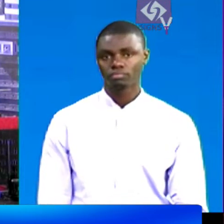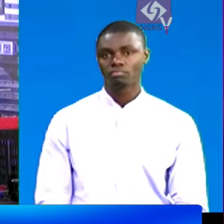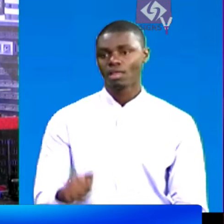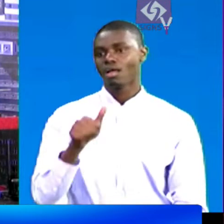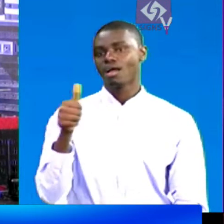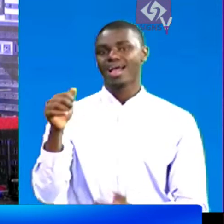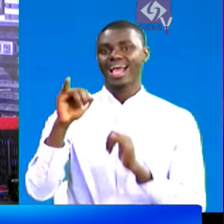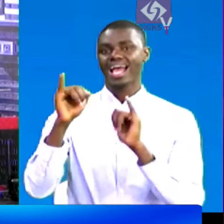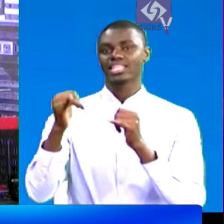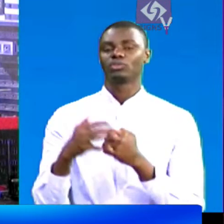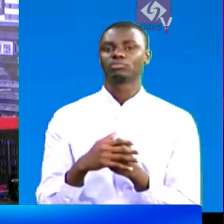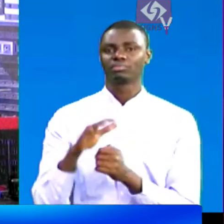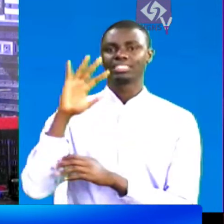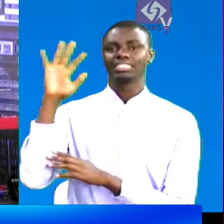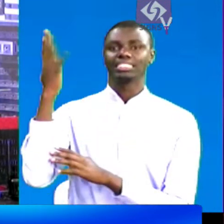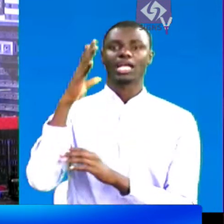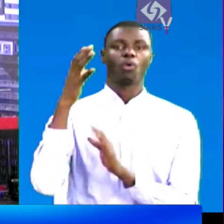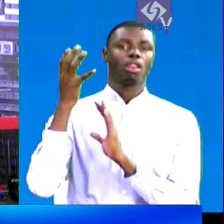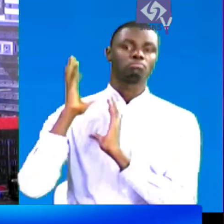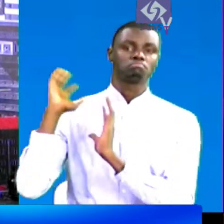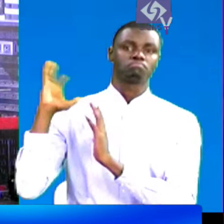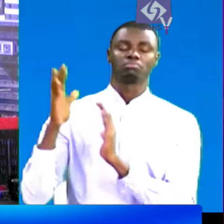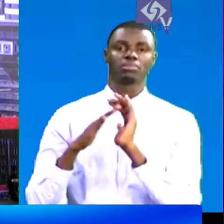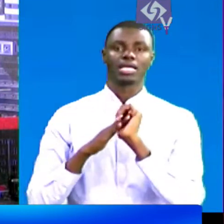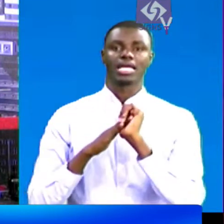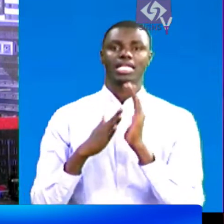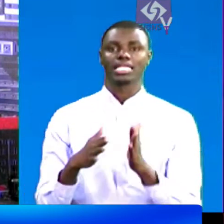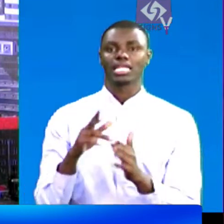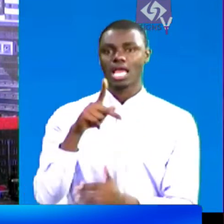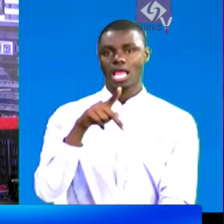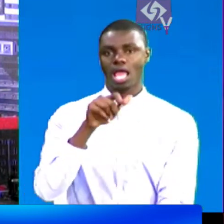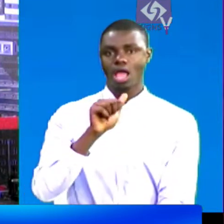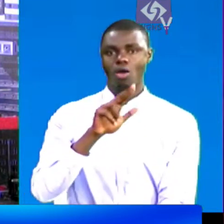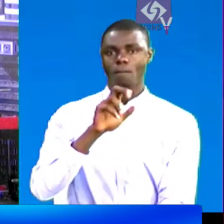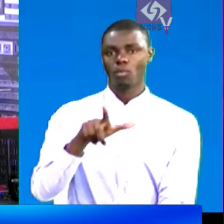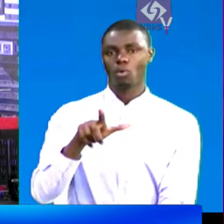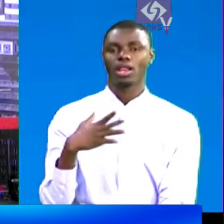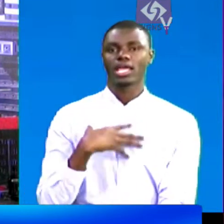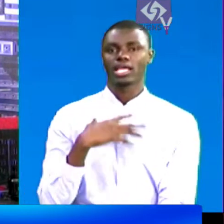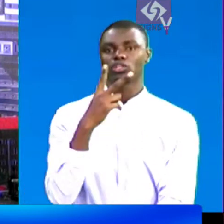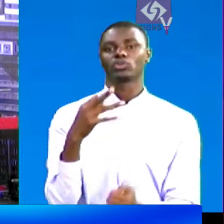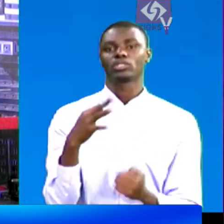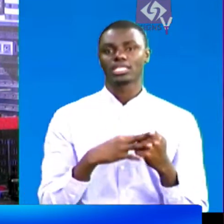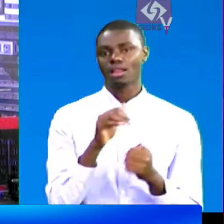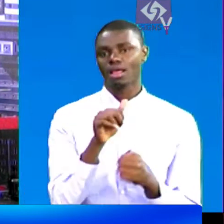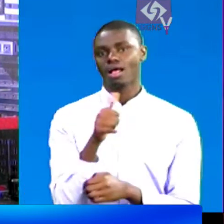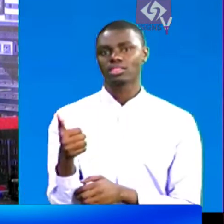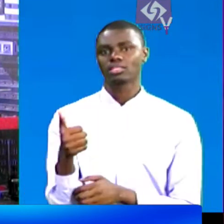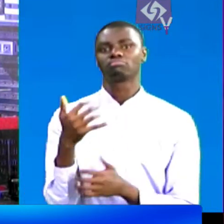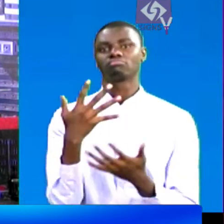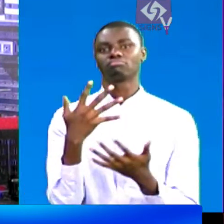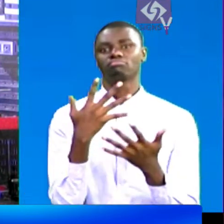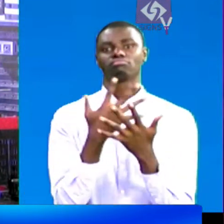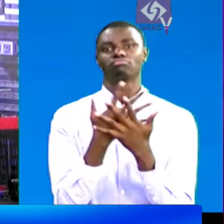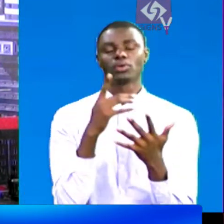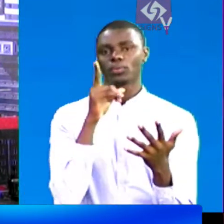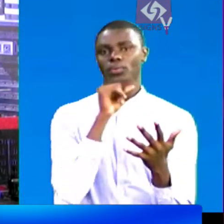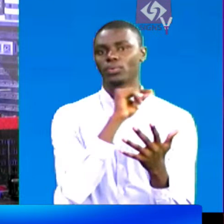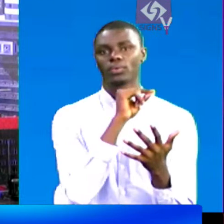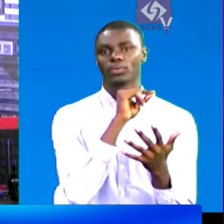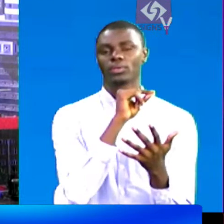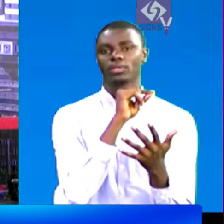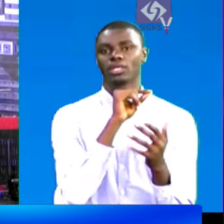In other news, Shakahola Forest cult leader Paul Mackenzie and 28 others are poised to stay